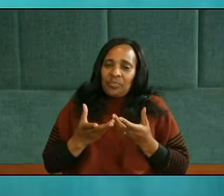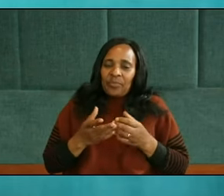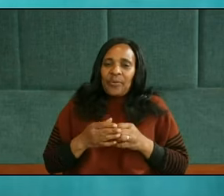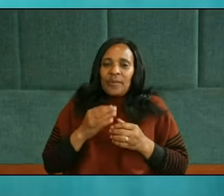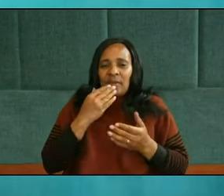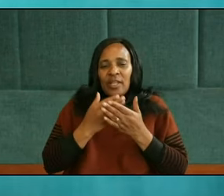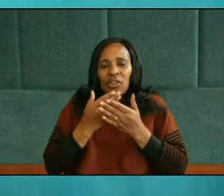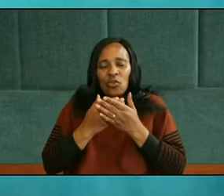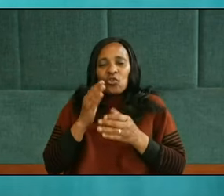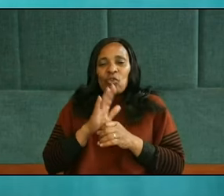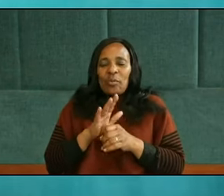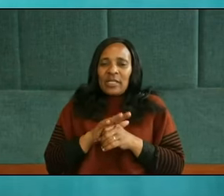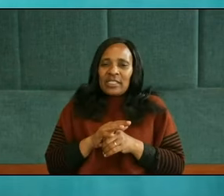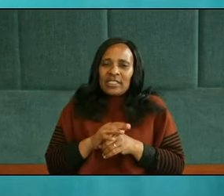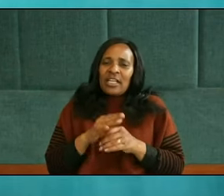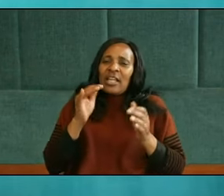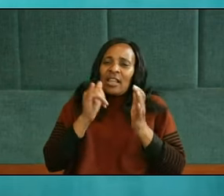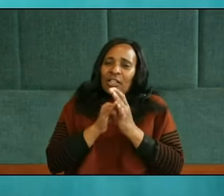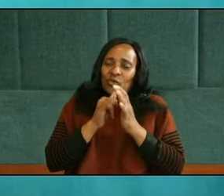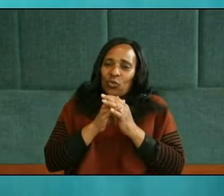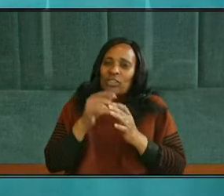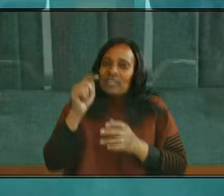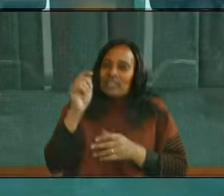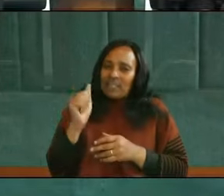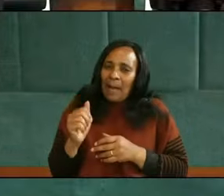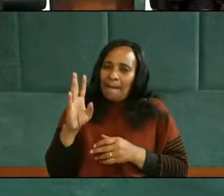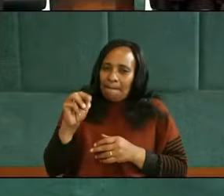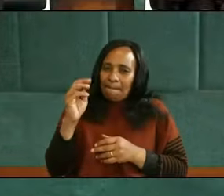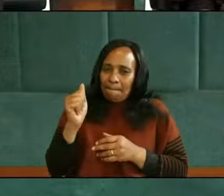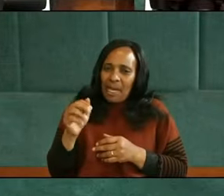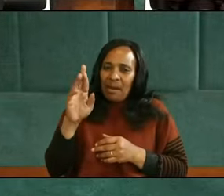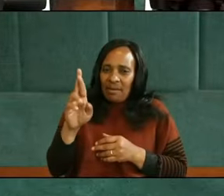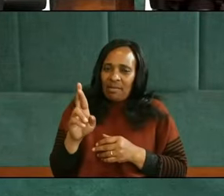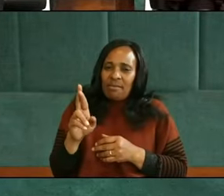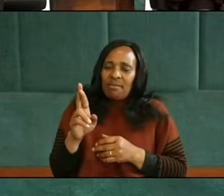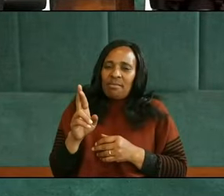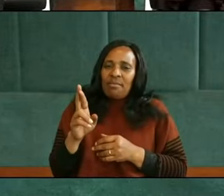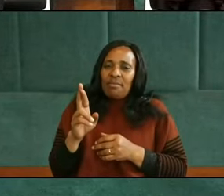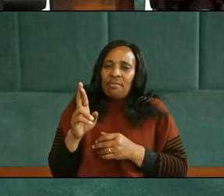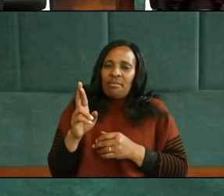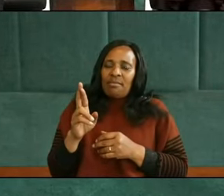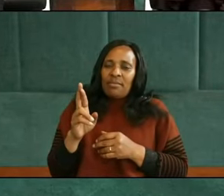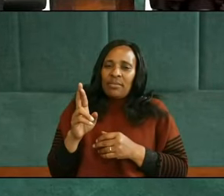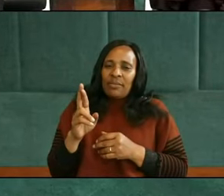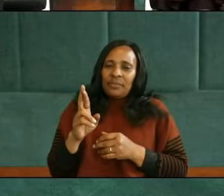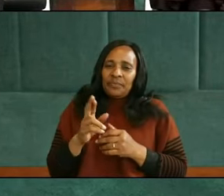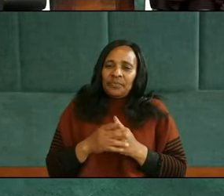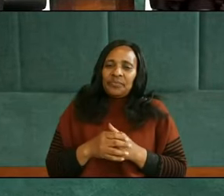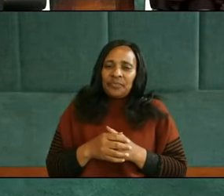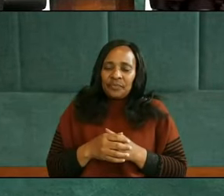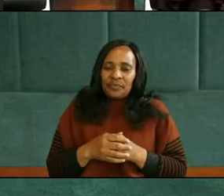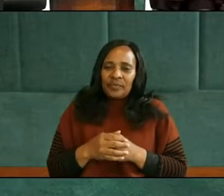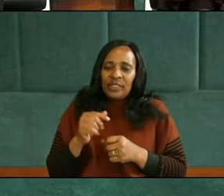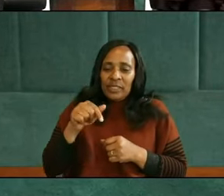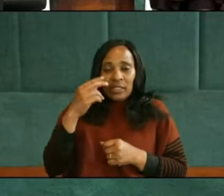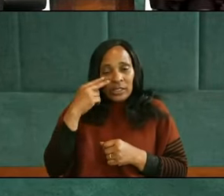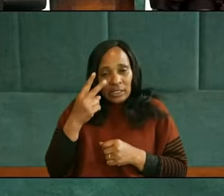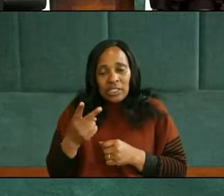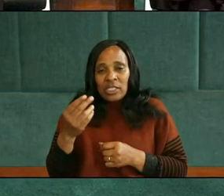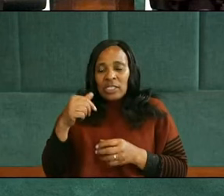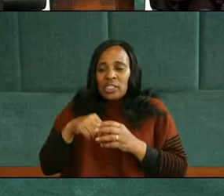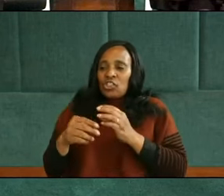Amen. Thank you so much for that. So that was Tamar. Any other female that maybe you saw in this